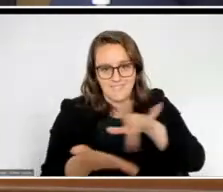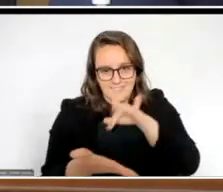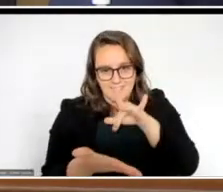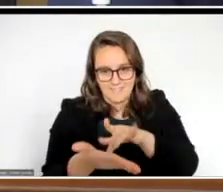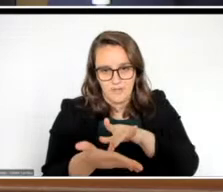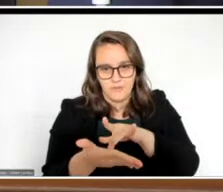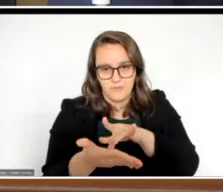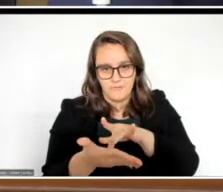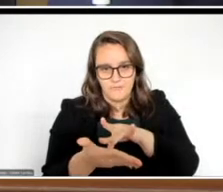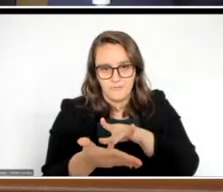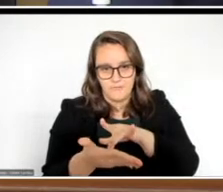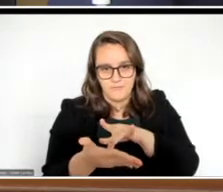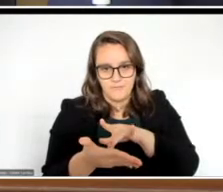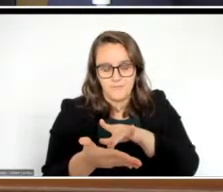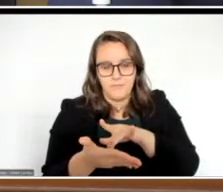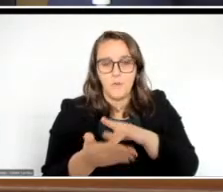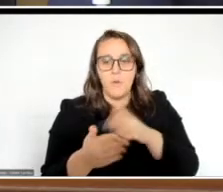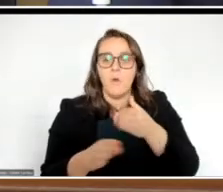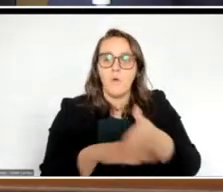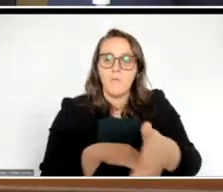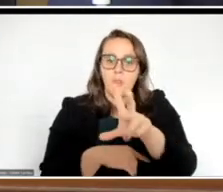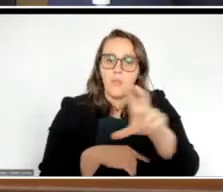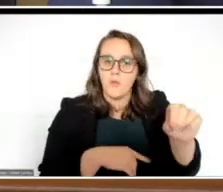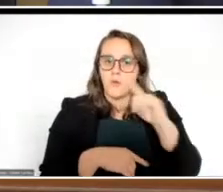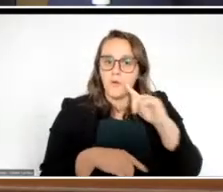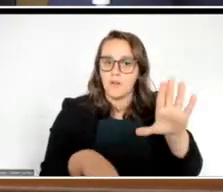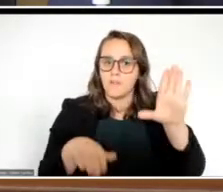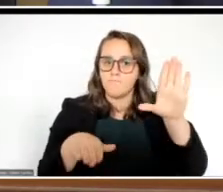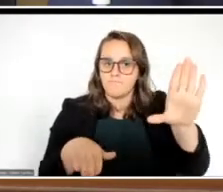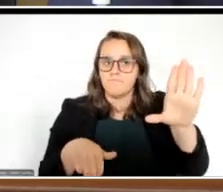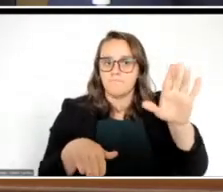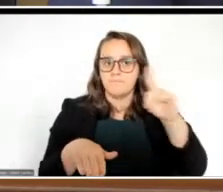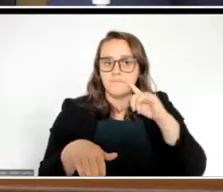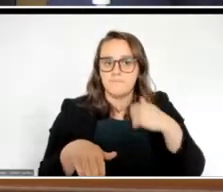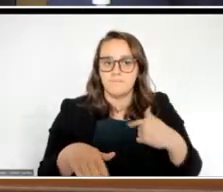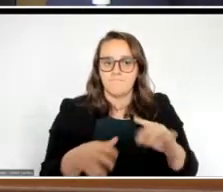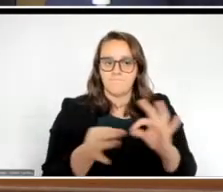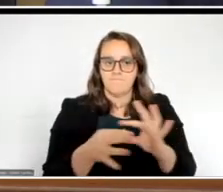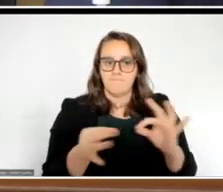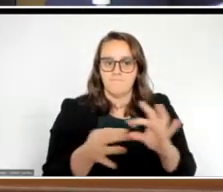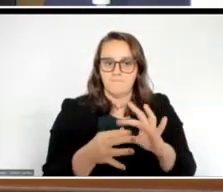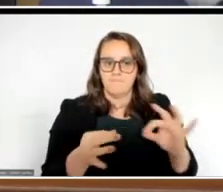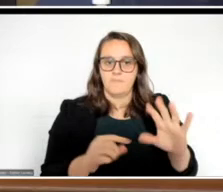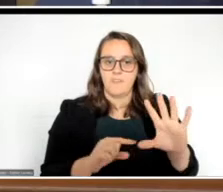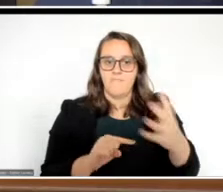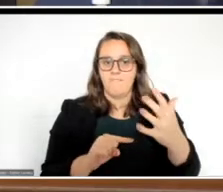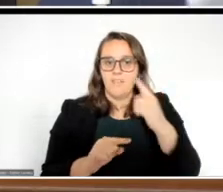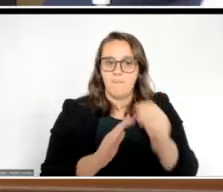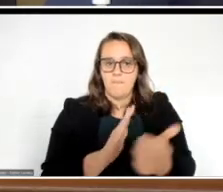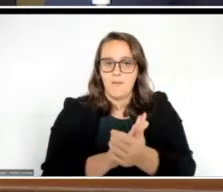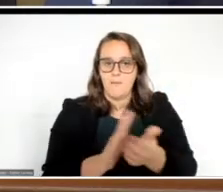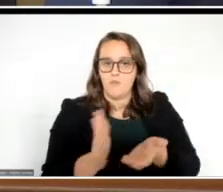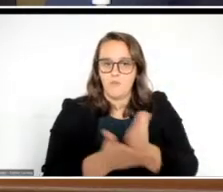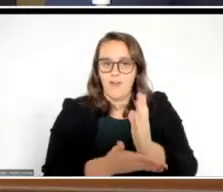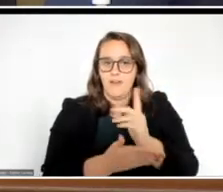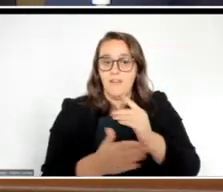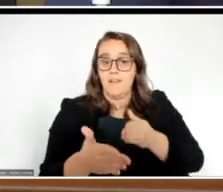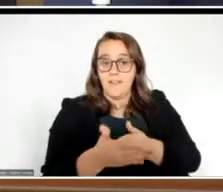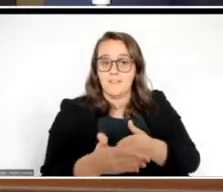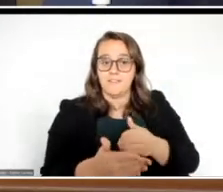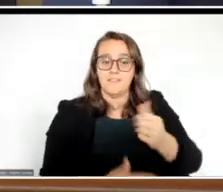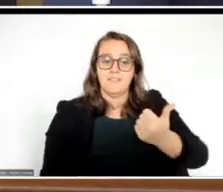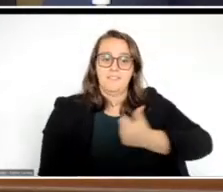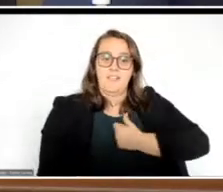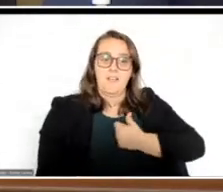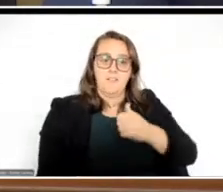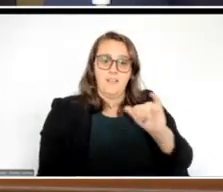than 30 witnesses in our investigation have invoked their Fifth Amendment right against self-incrimination. And several of those did